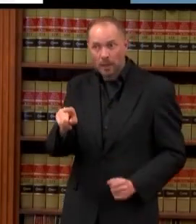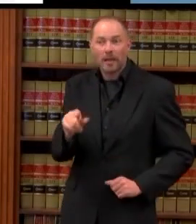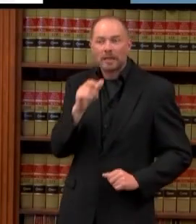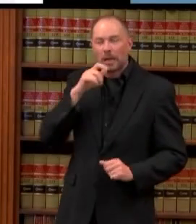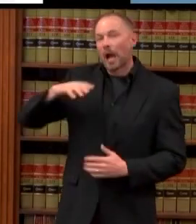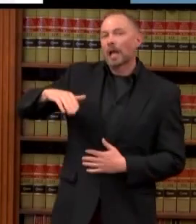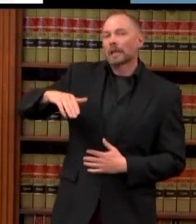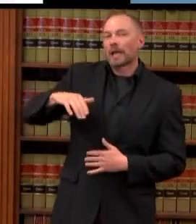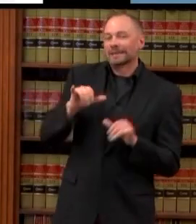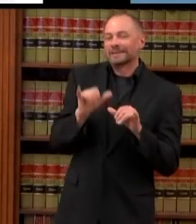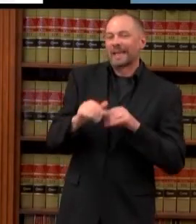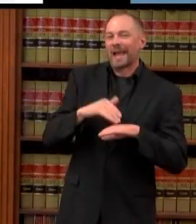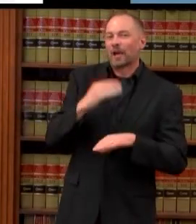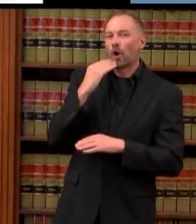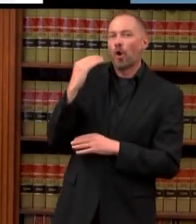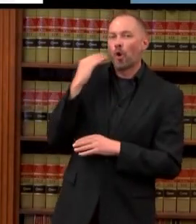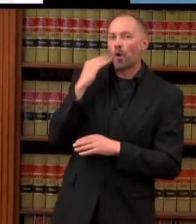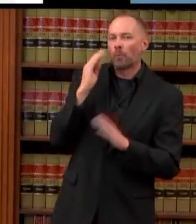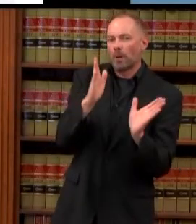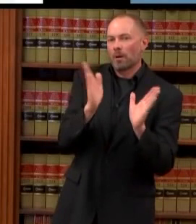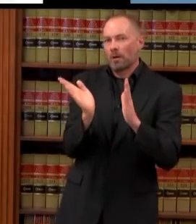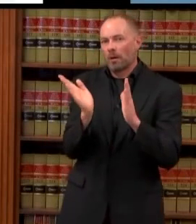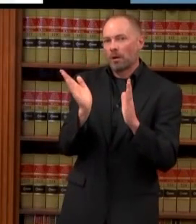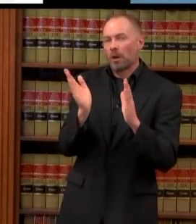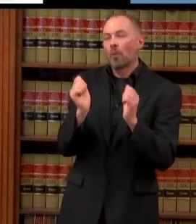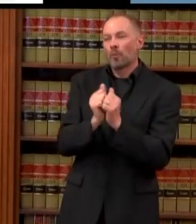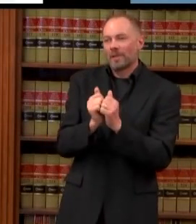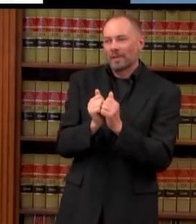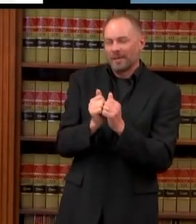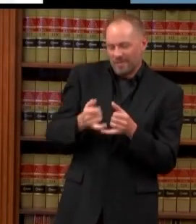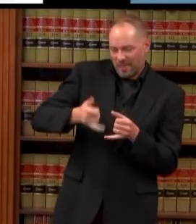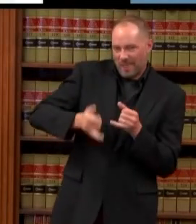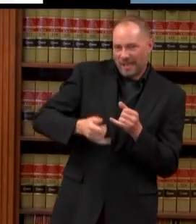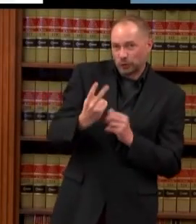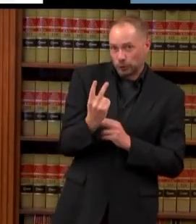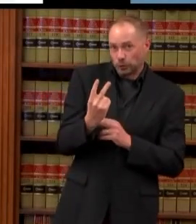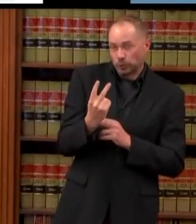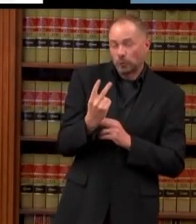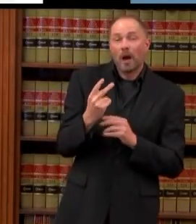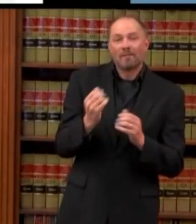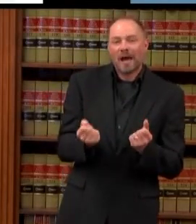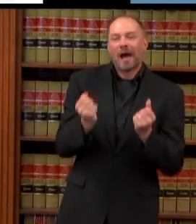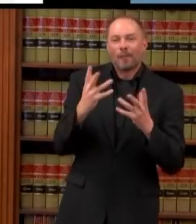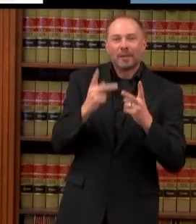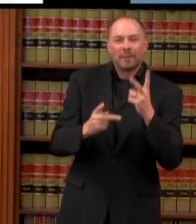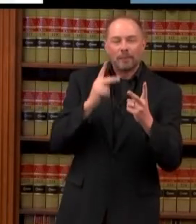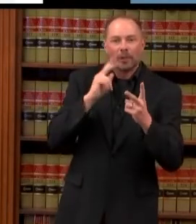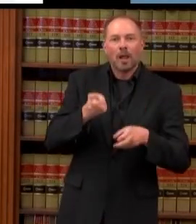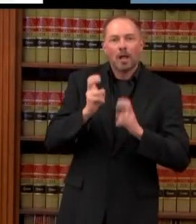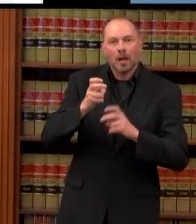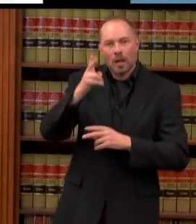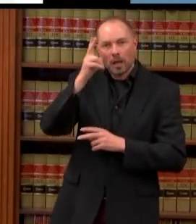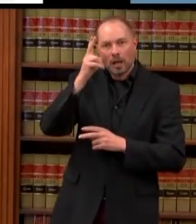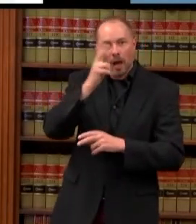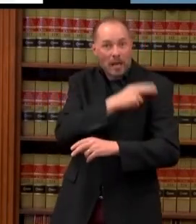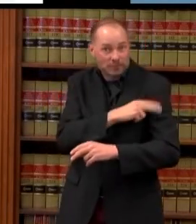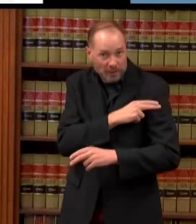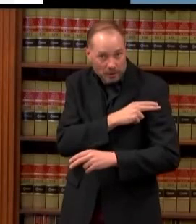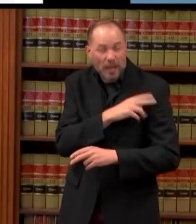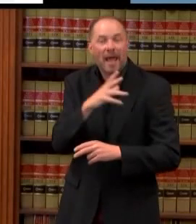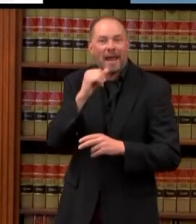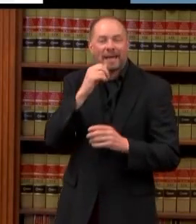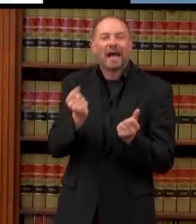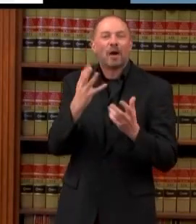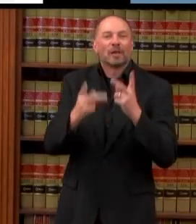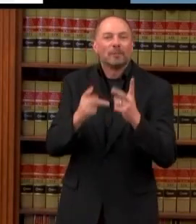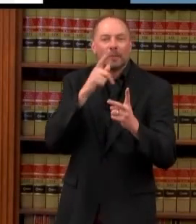stay-at-home phase with these last two metrics, but hospitalizations and positivity rate is going up. And in fact,